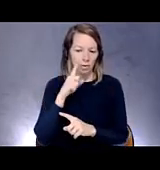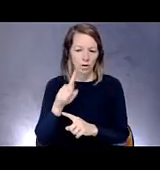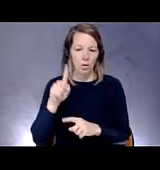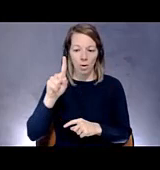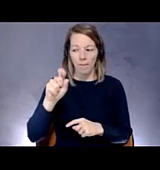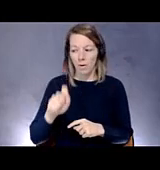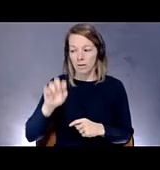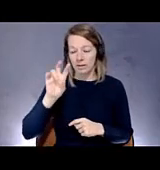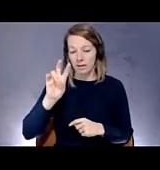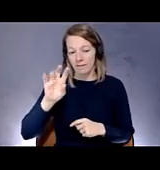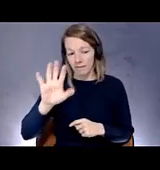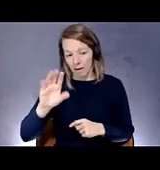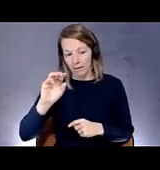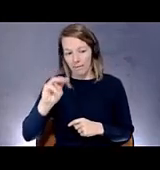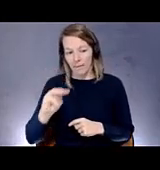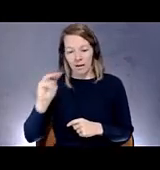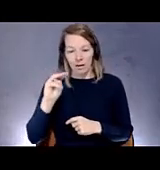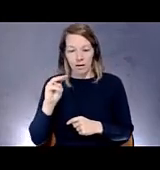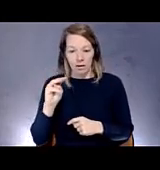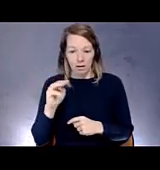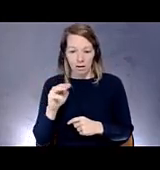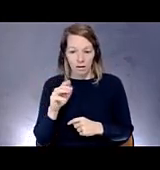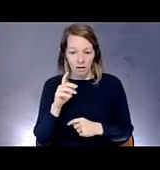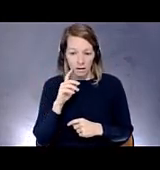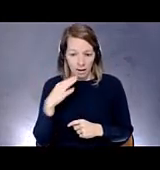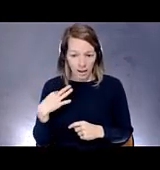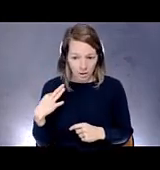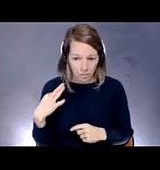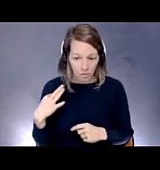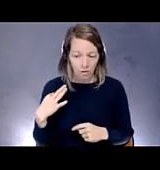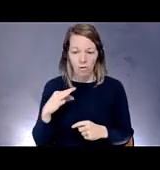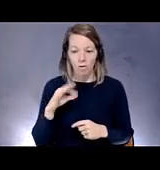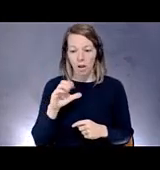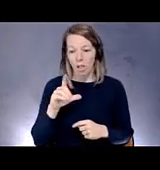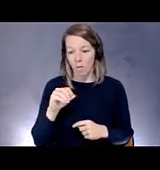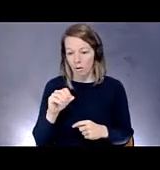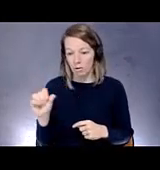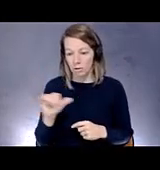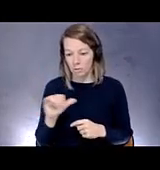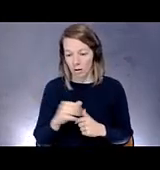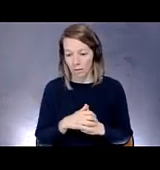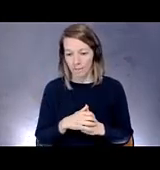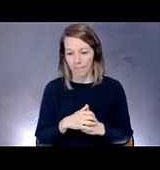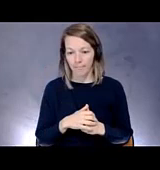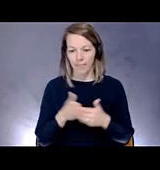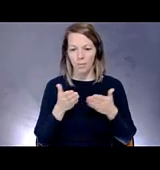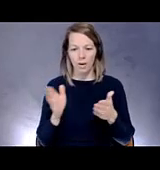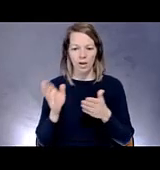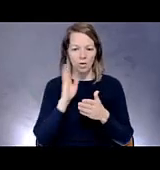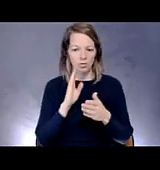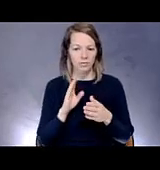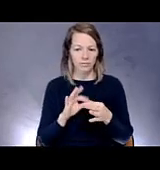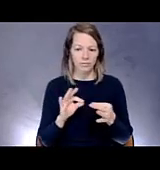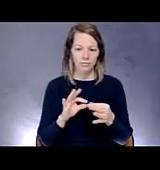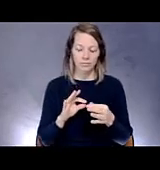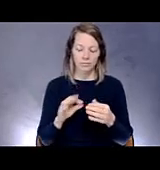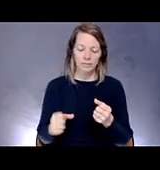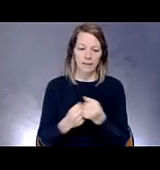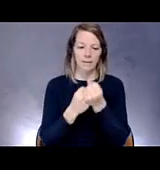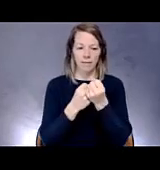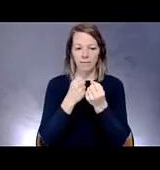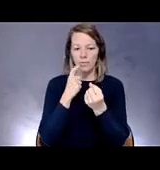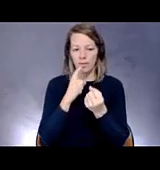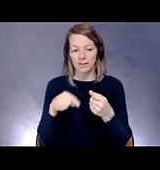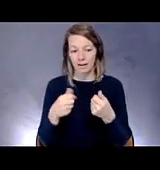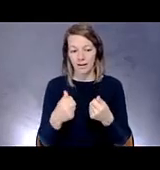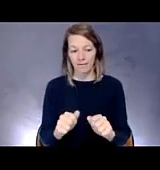1.75 million Medicaid and CHIP eligible Coloradans as well. The way that you stepped up with a massive effort,